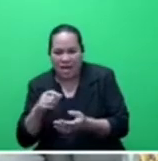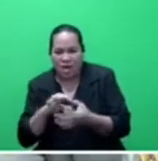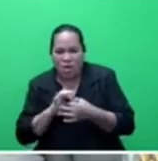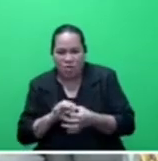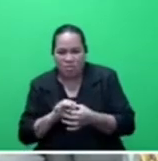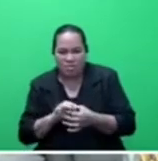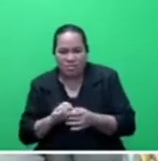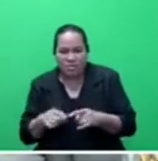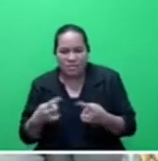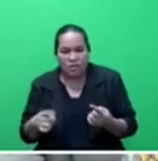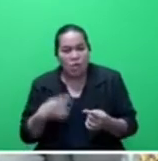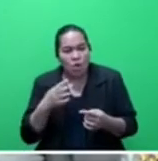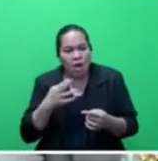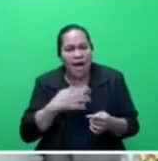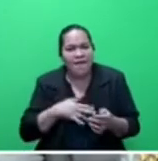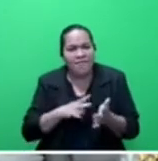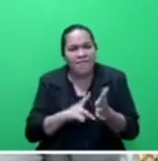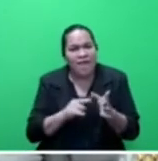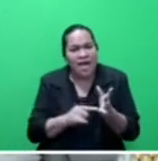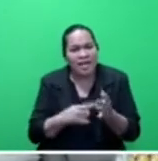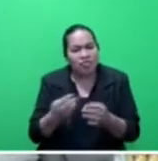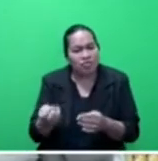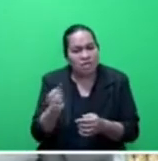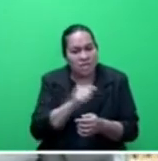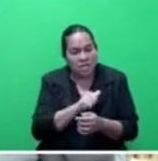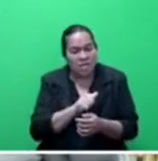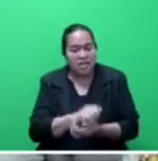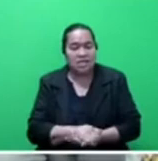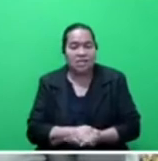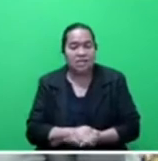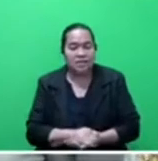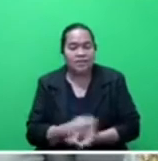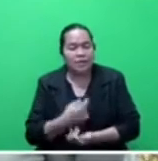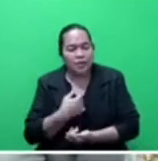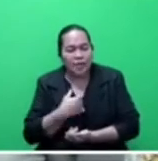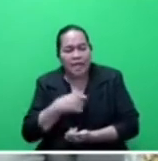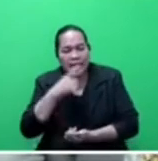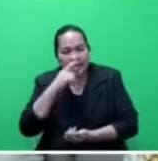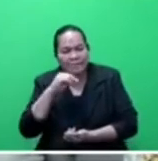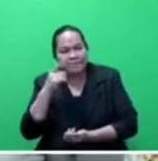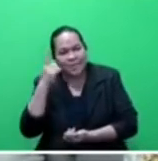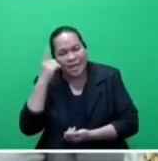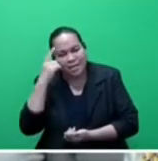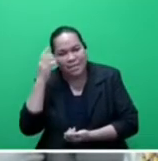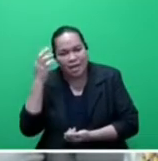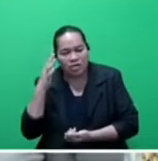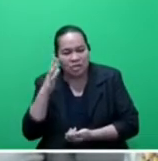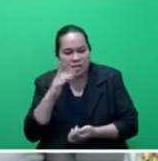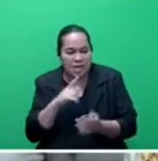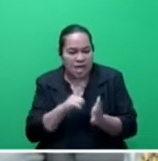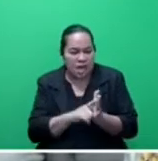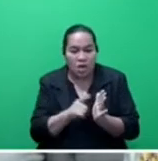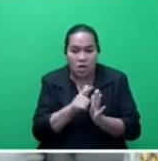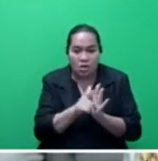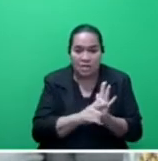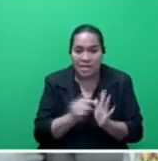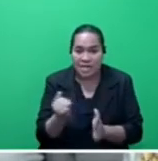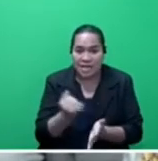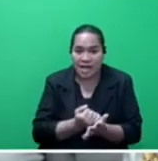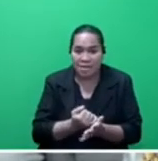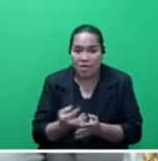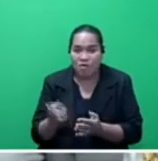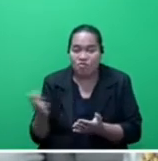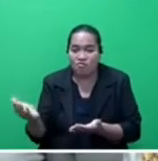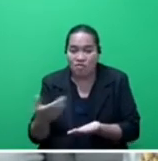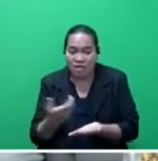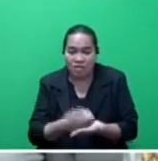VAT returns, a question mark. One can only imagine the loss in government revenue in that VAT refunds claimed